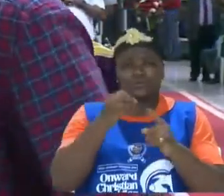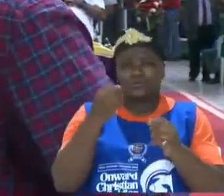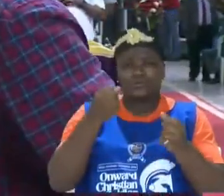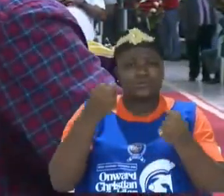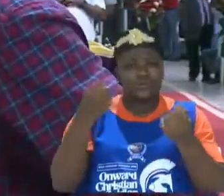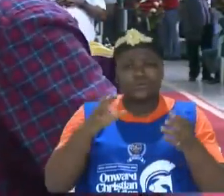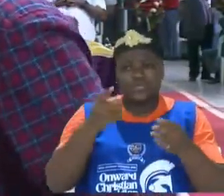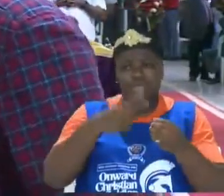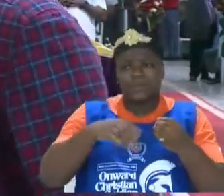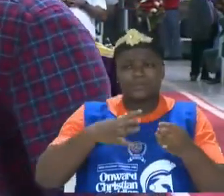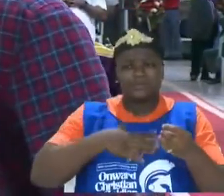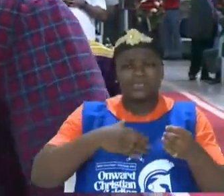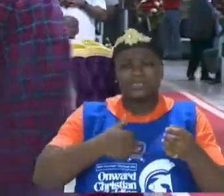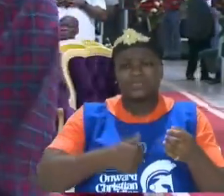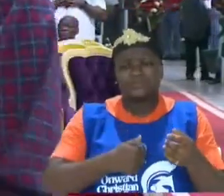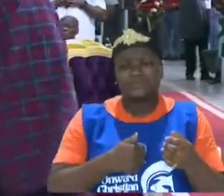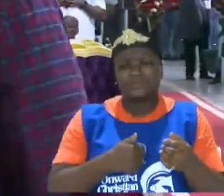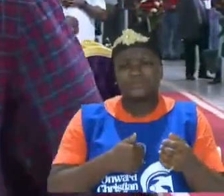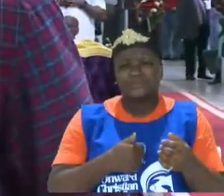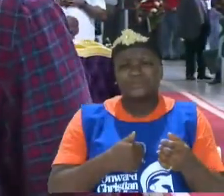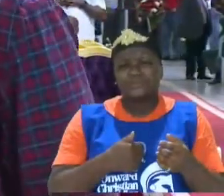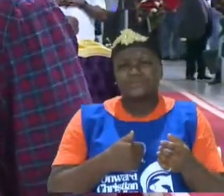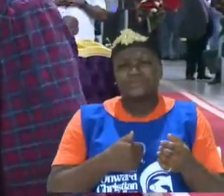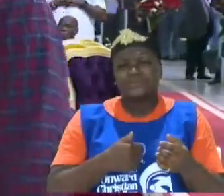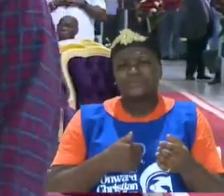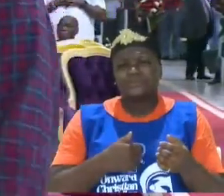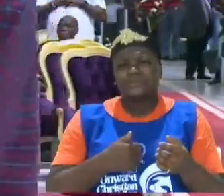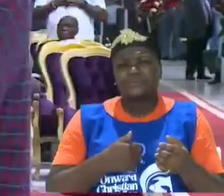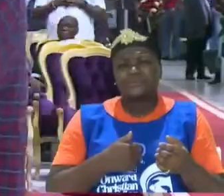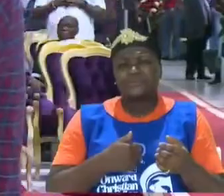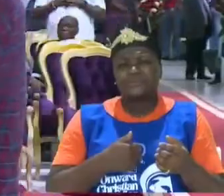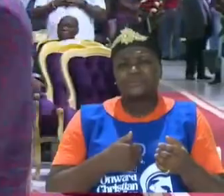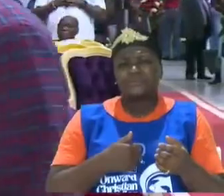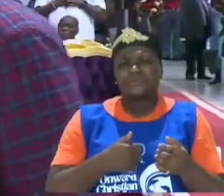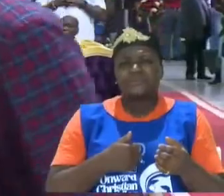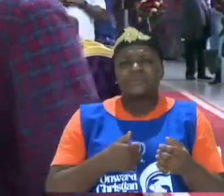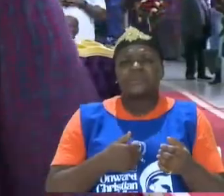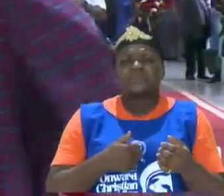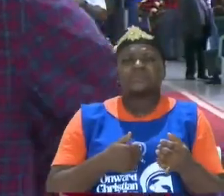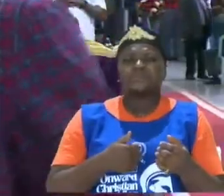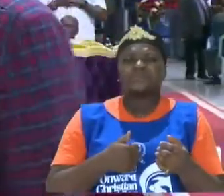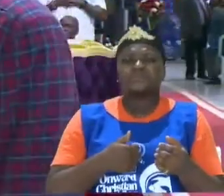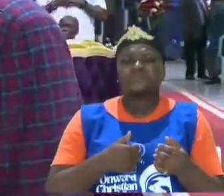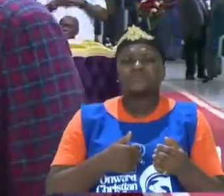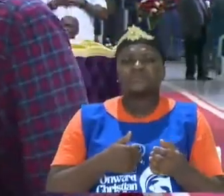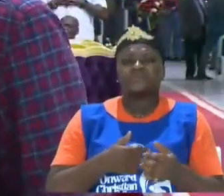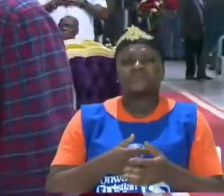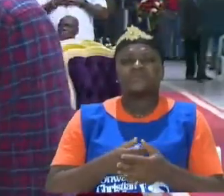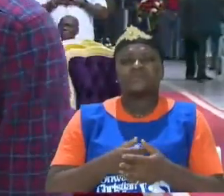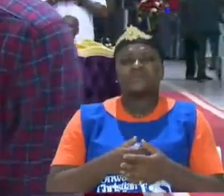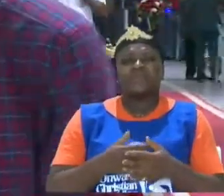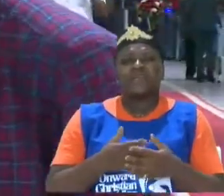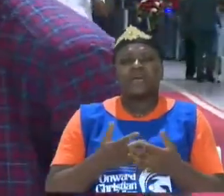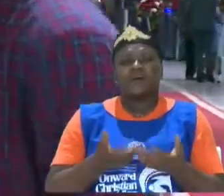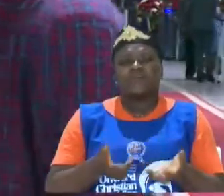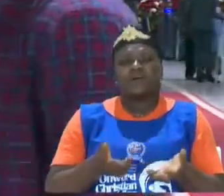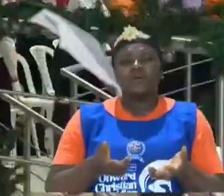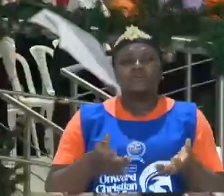So he said that he wants to hear my testimony. That's why I came back and decided to still talk about it for my mom followed me out. Thank